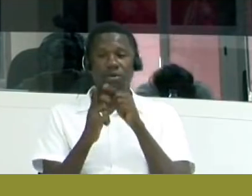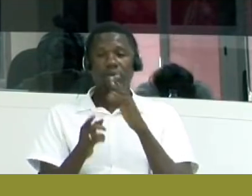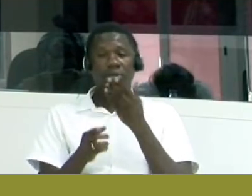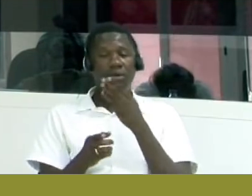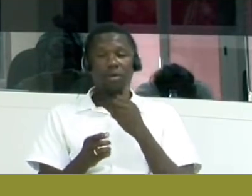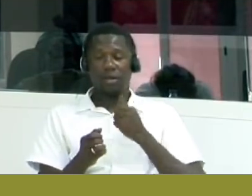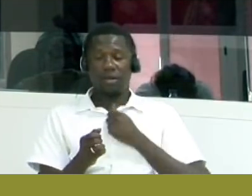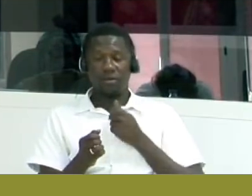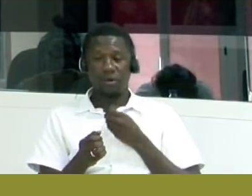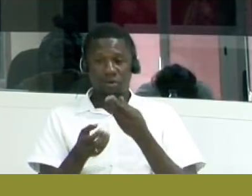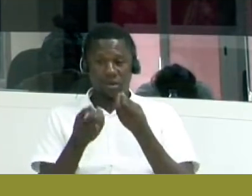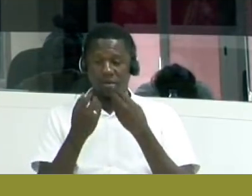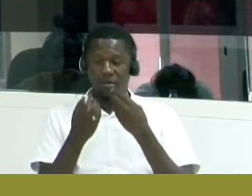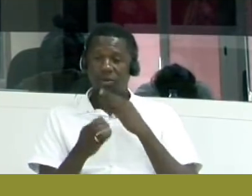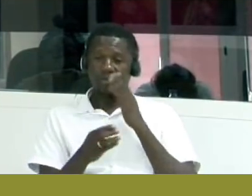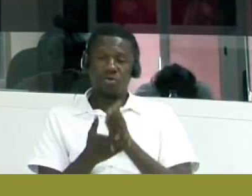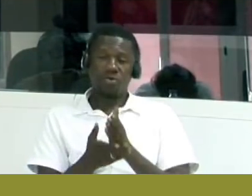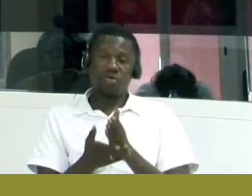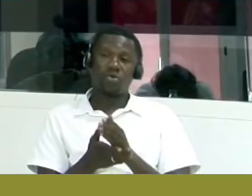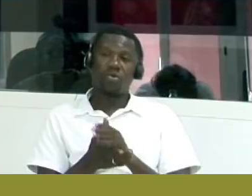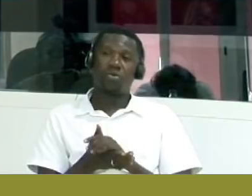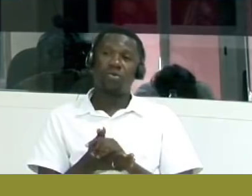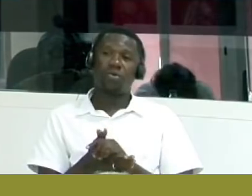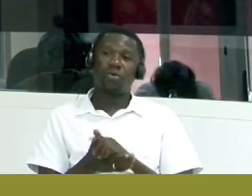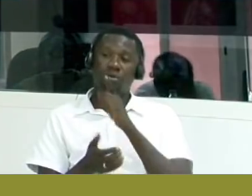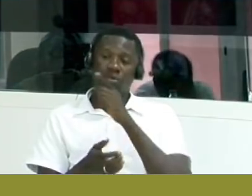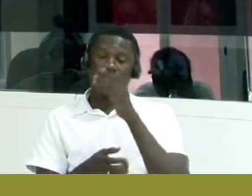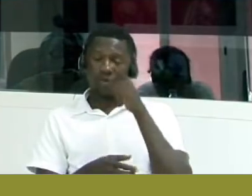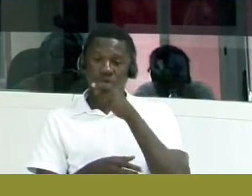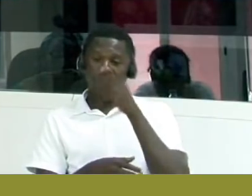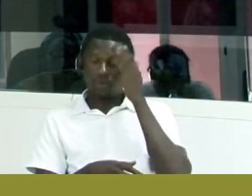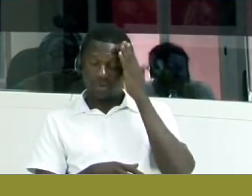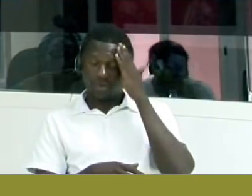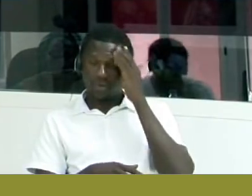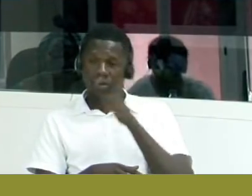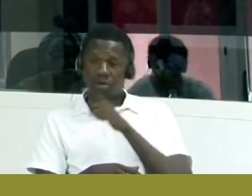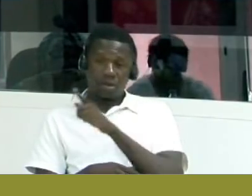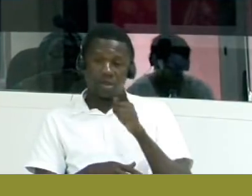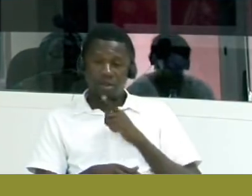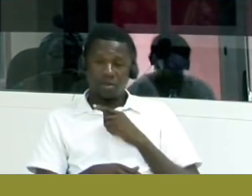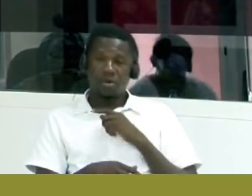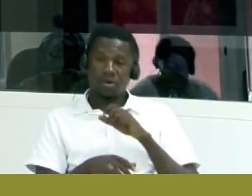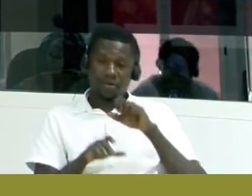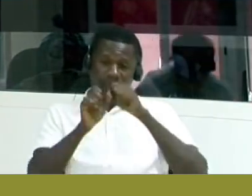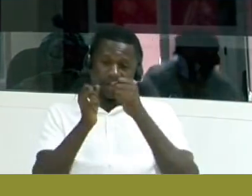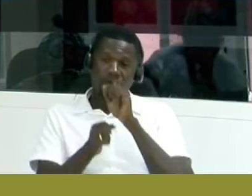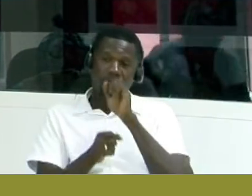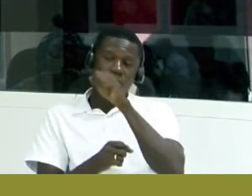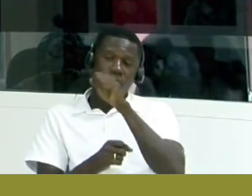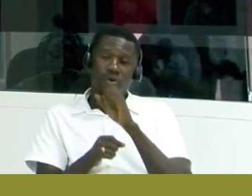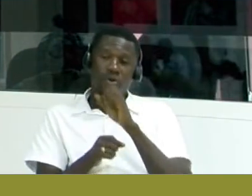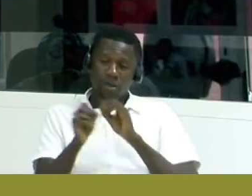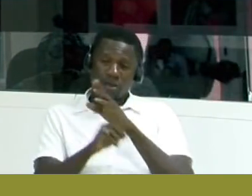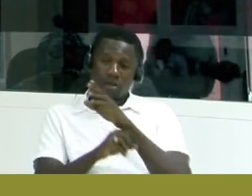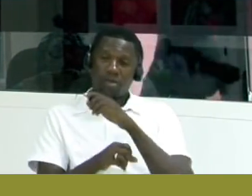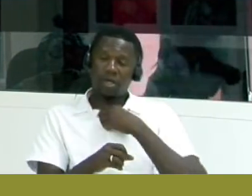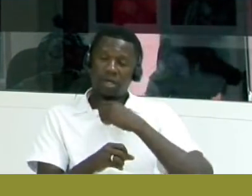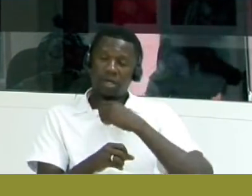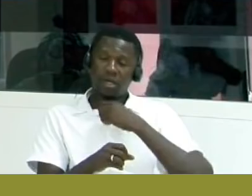truth. But you knew they were violating your orders by refusing to tell